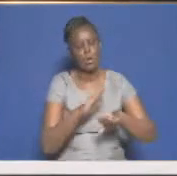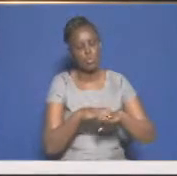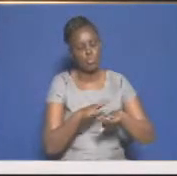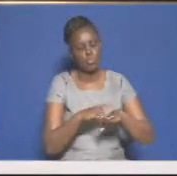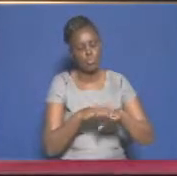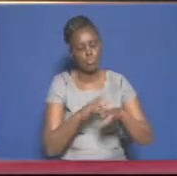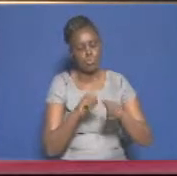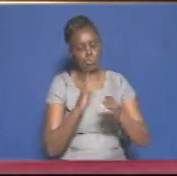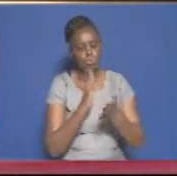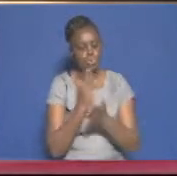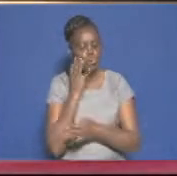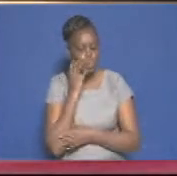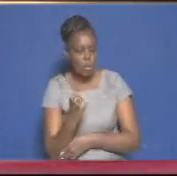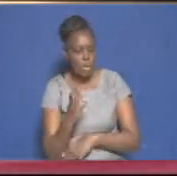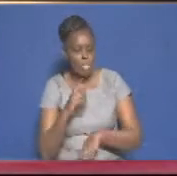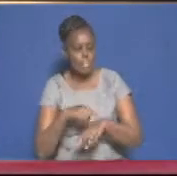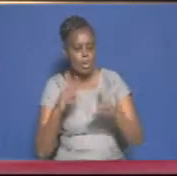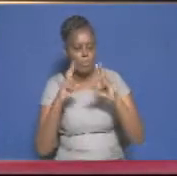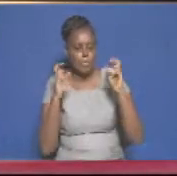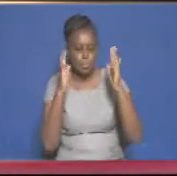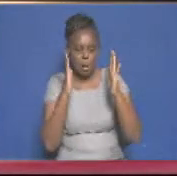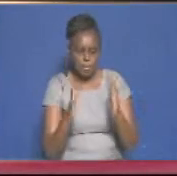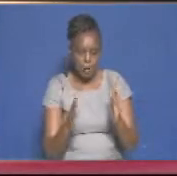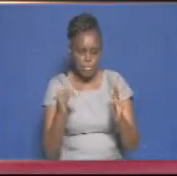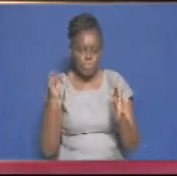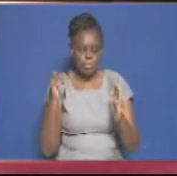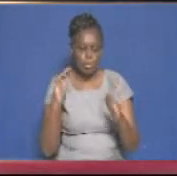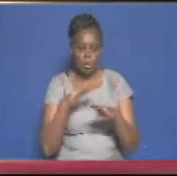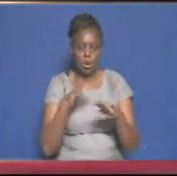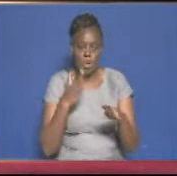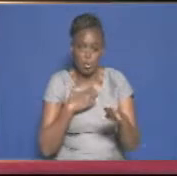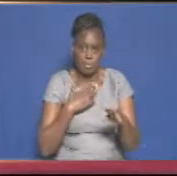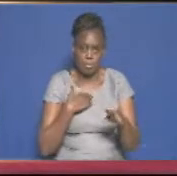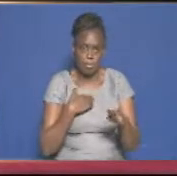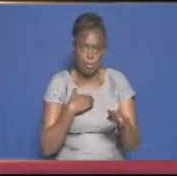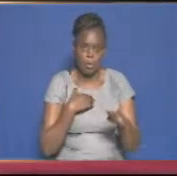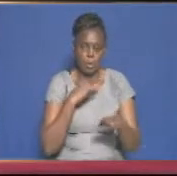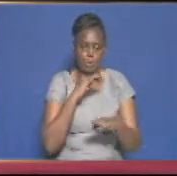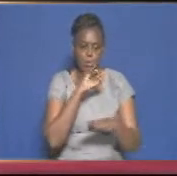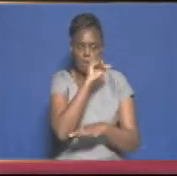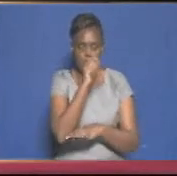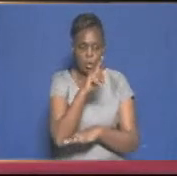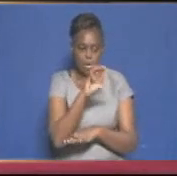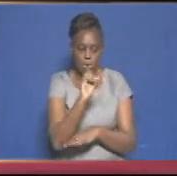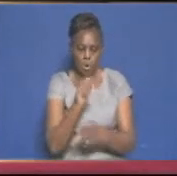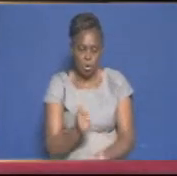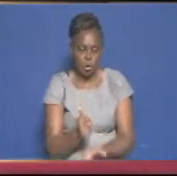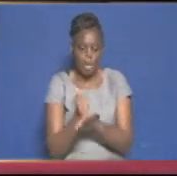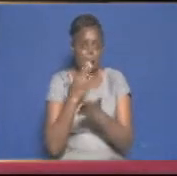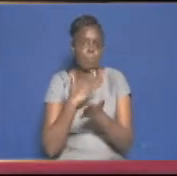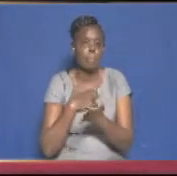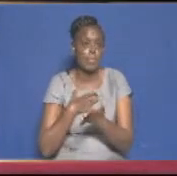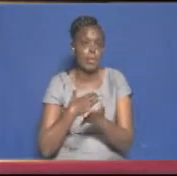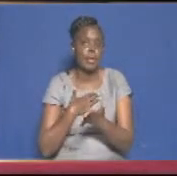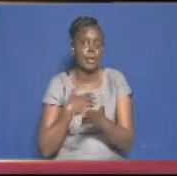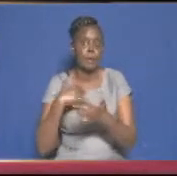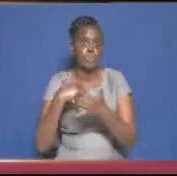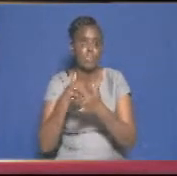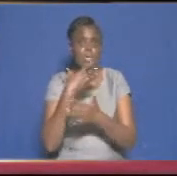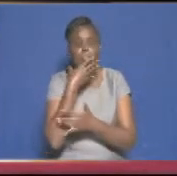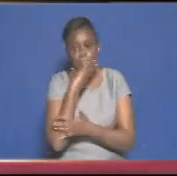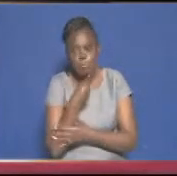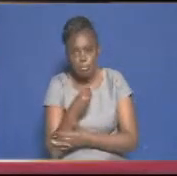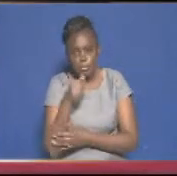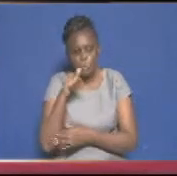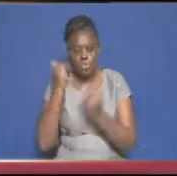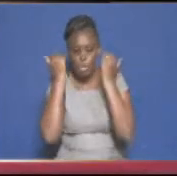sad that when the issue of somebody was calling me came up, Honorable Jacob is the one who helped me to arrest the guy, and today I was